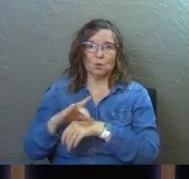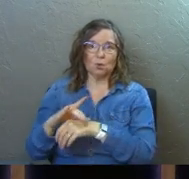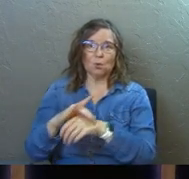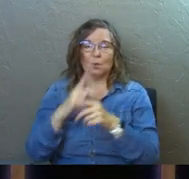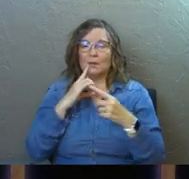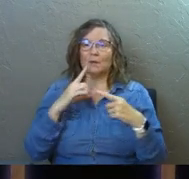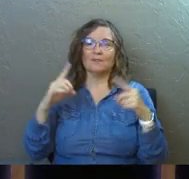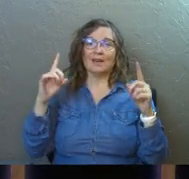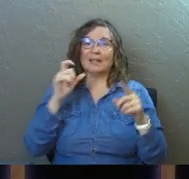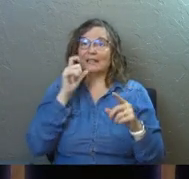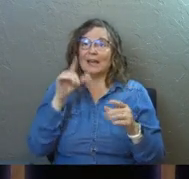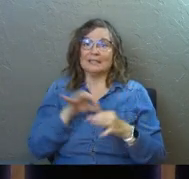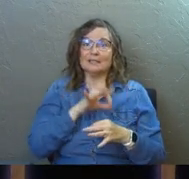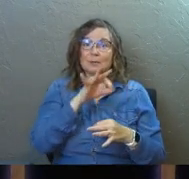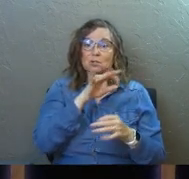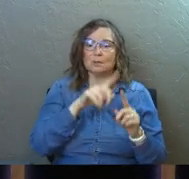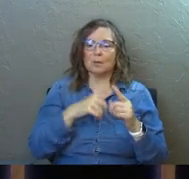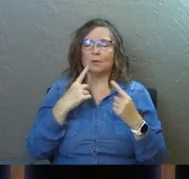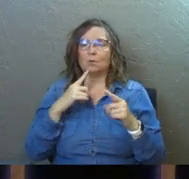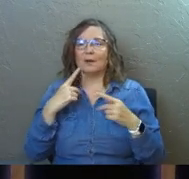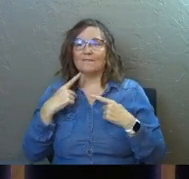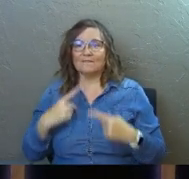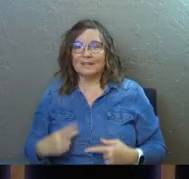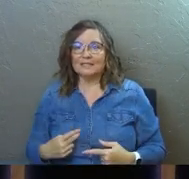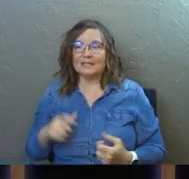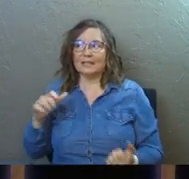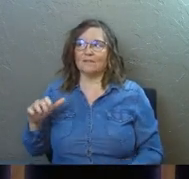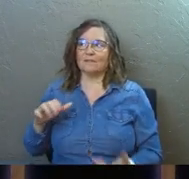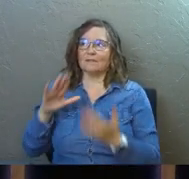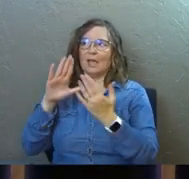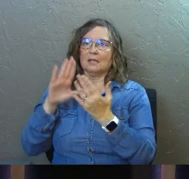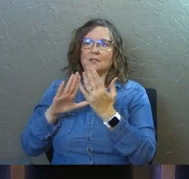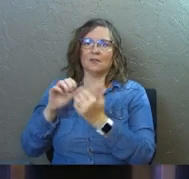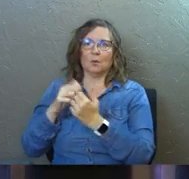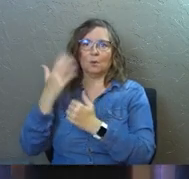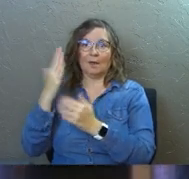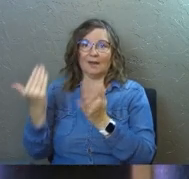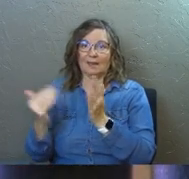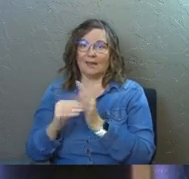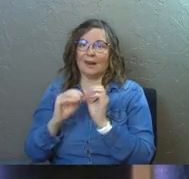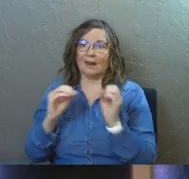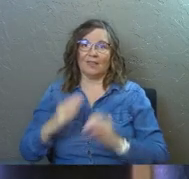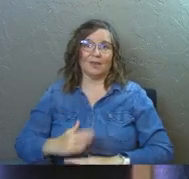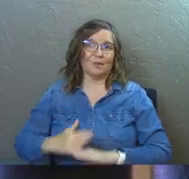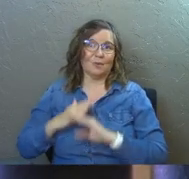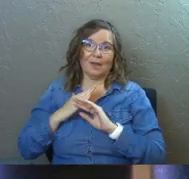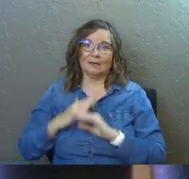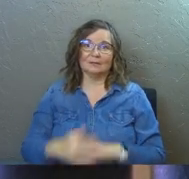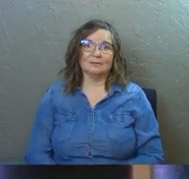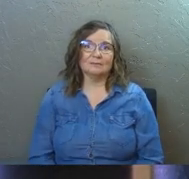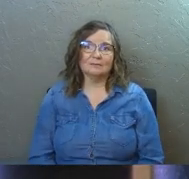when we're finally, not just spiritually, but we're physically face to face with God again, nothing in the way.